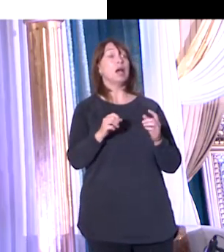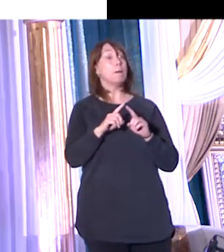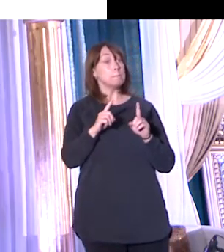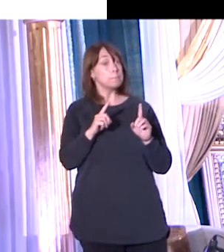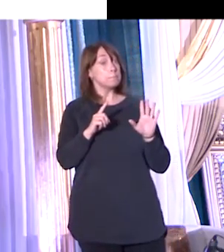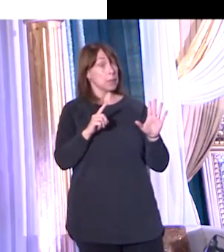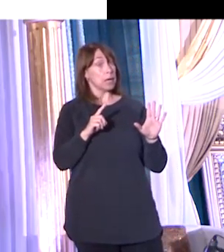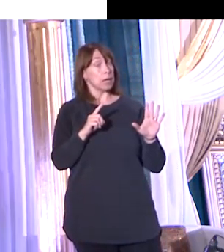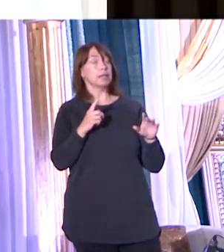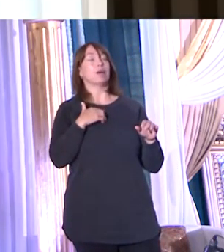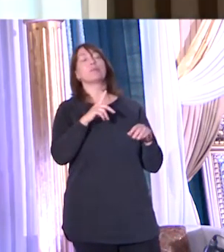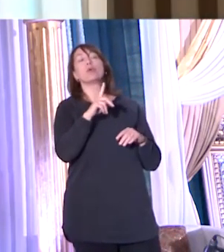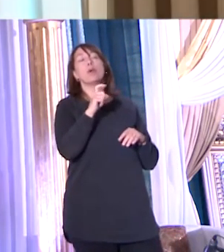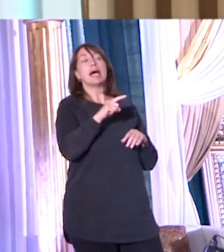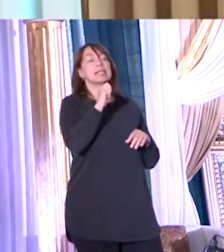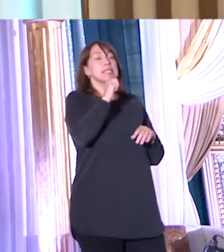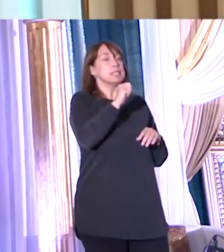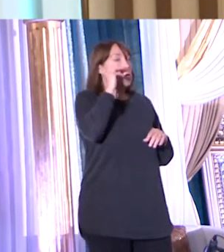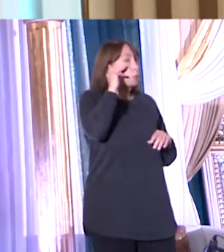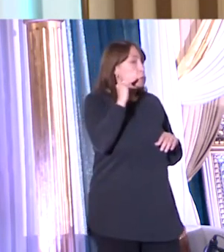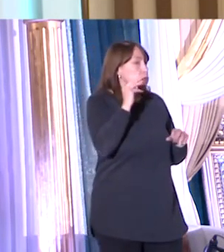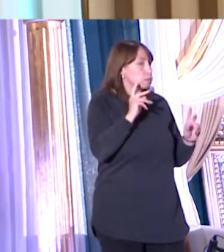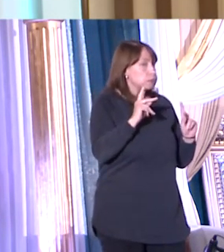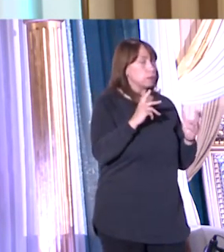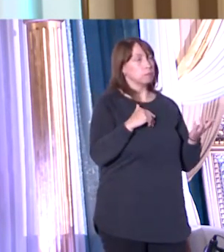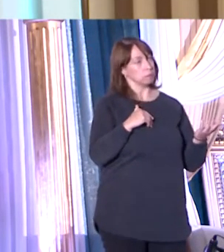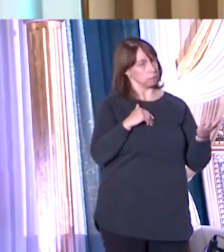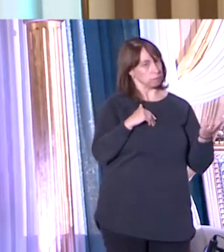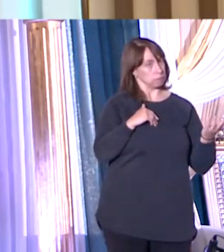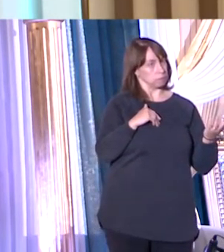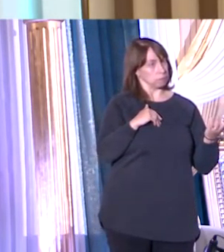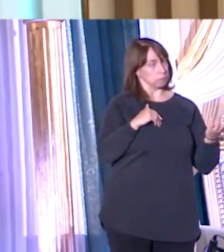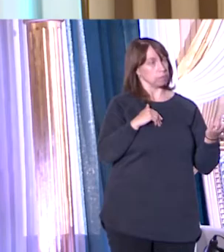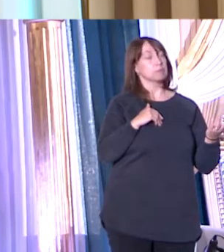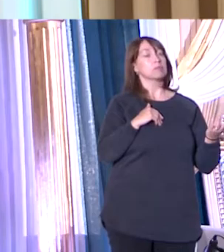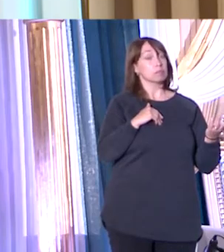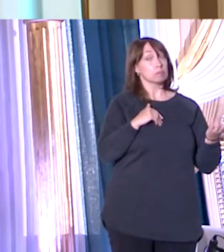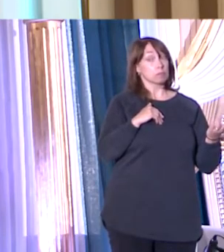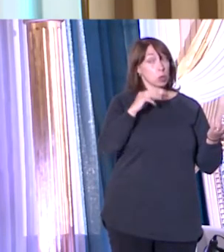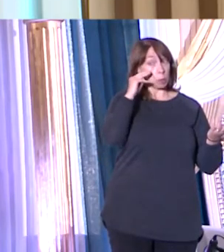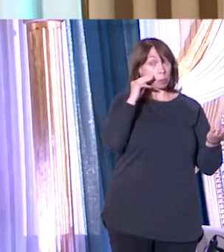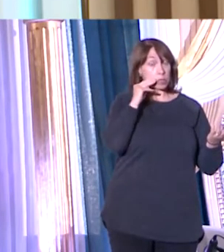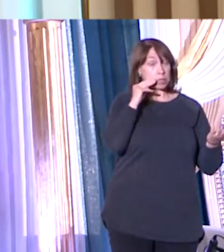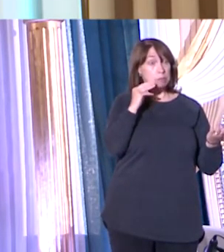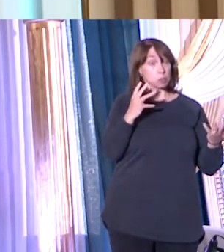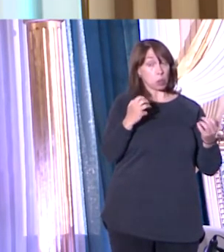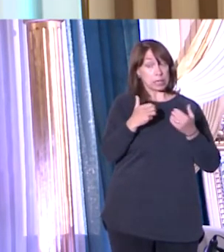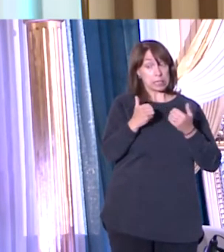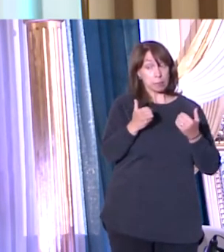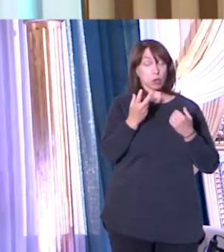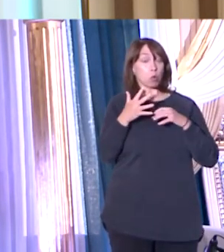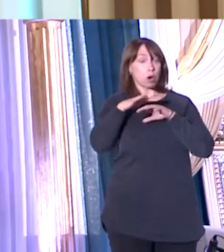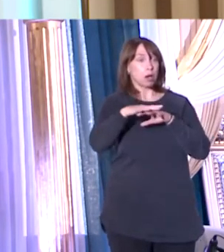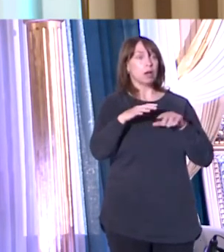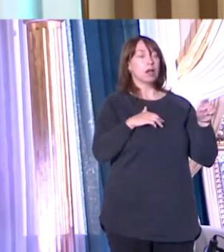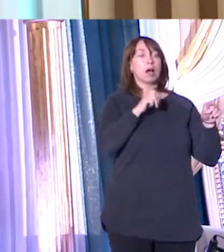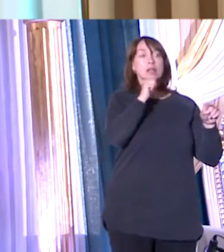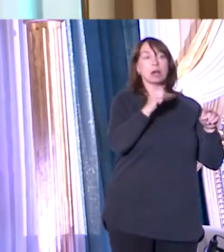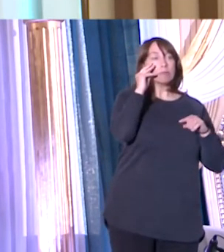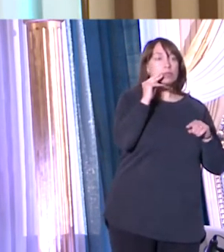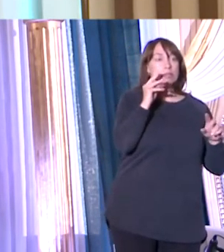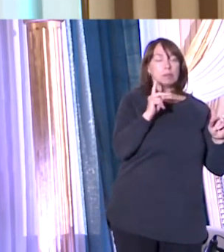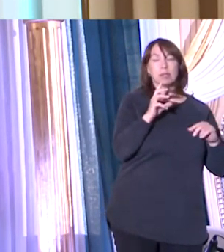different. Non-Muslims tend to assume that Muslims want to remain distinct, remain in their own enclaves, not become part